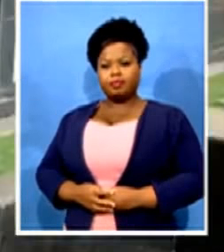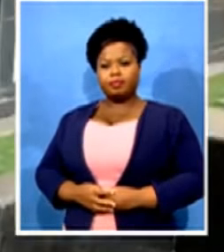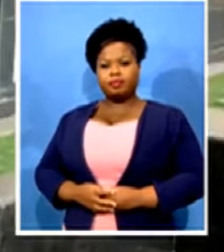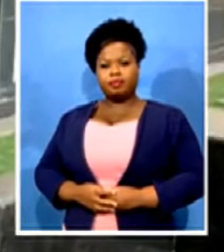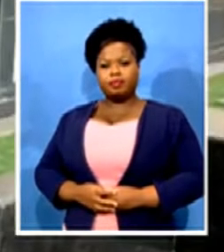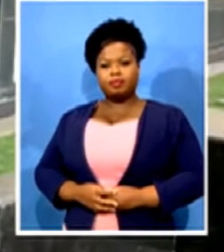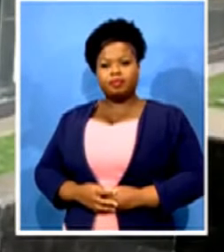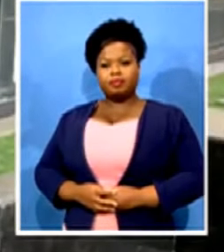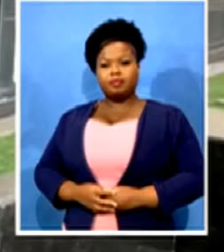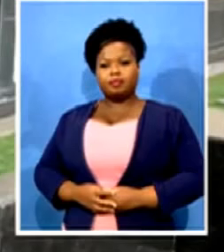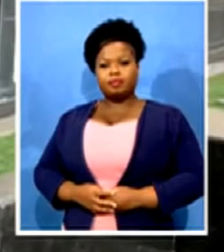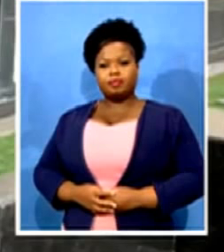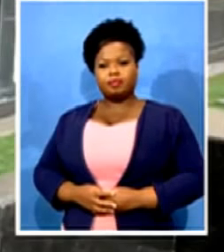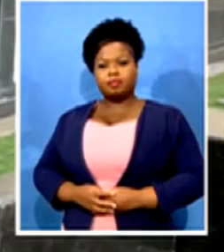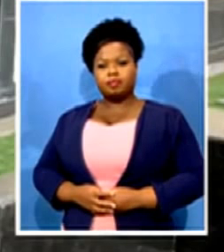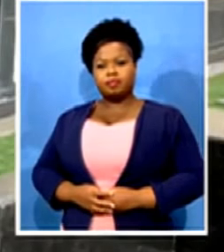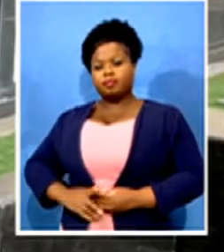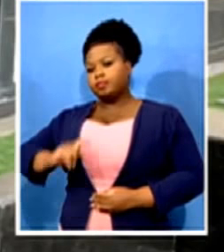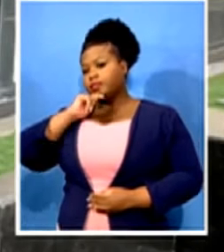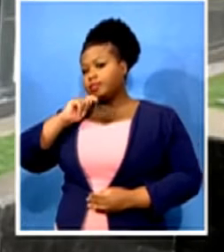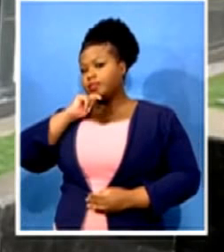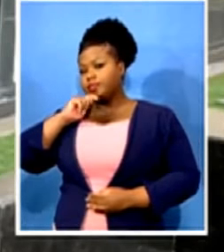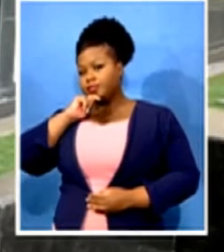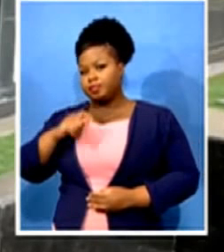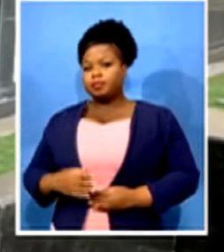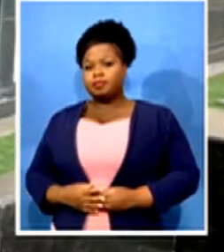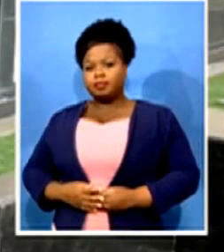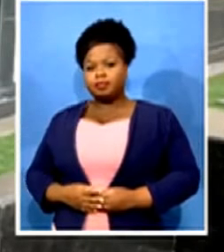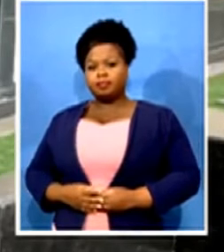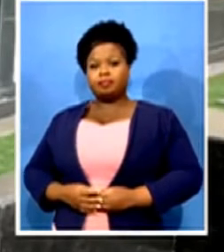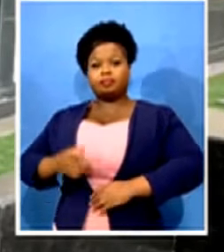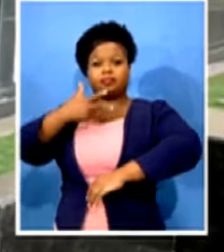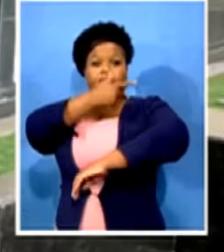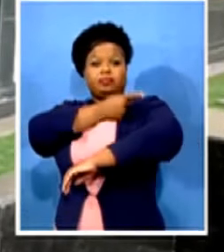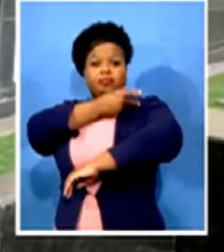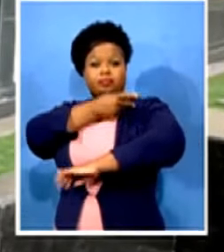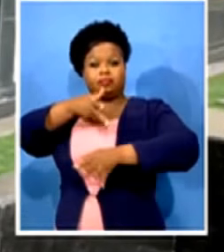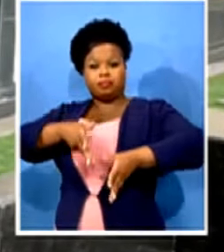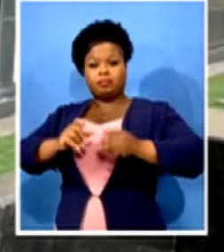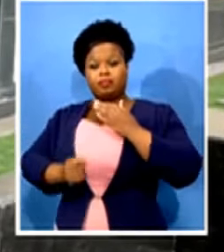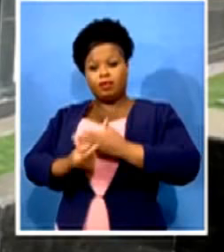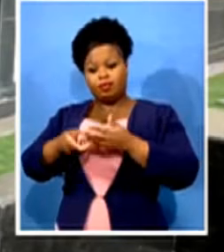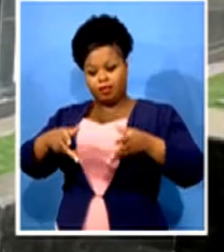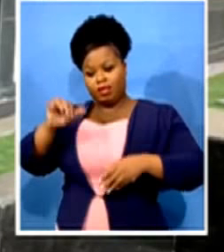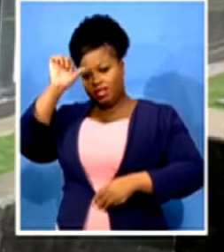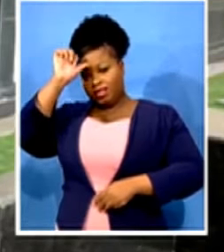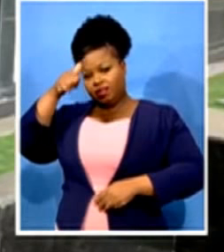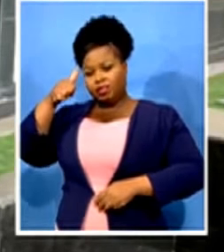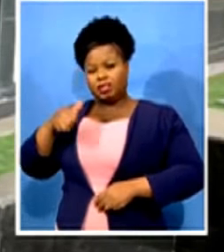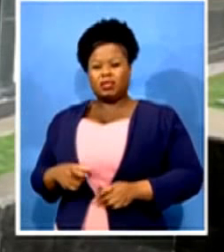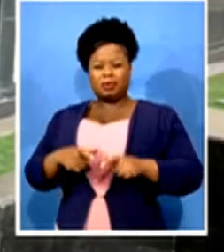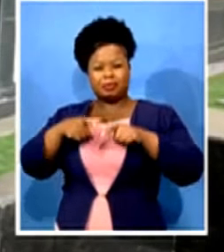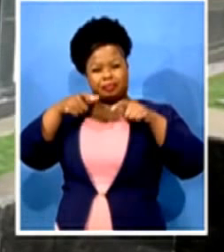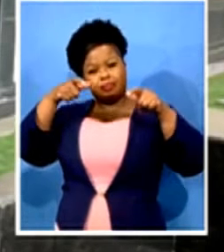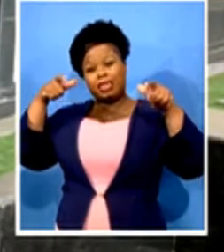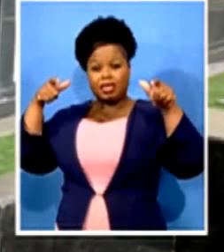Very good morning to you. And the vaccination drive here in India, which is possibly one of the largest such efforts anywhere in the world, is